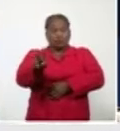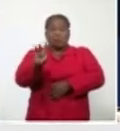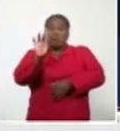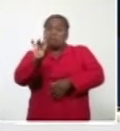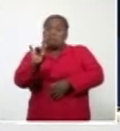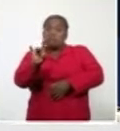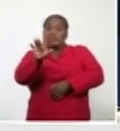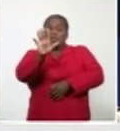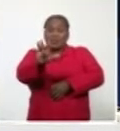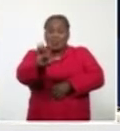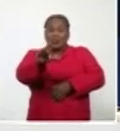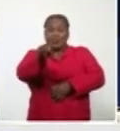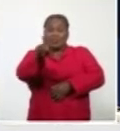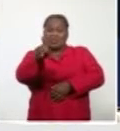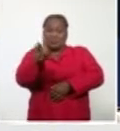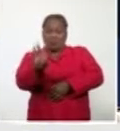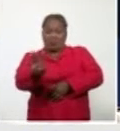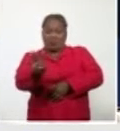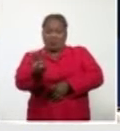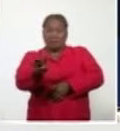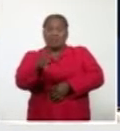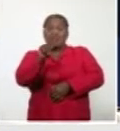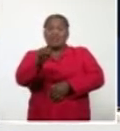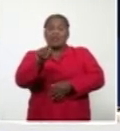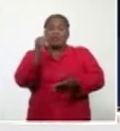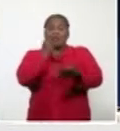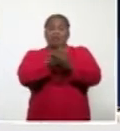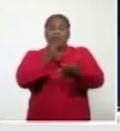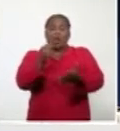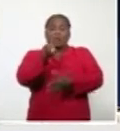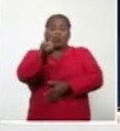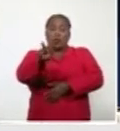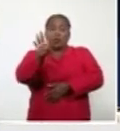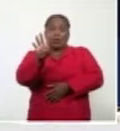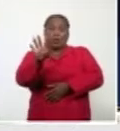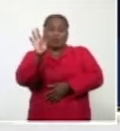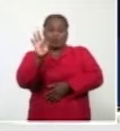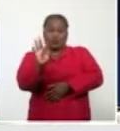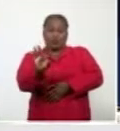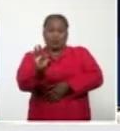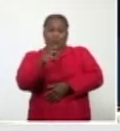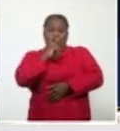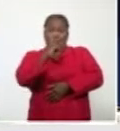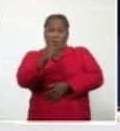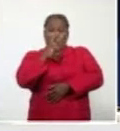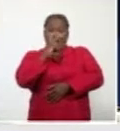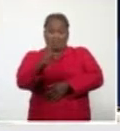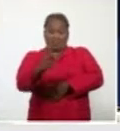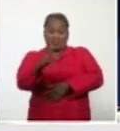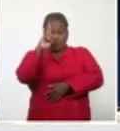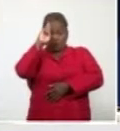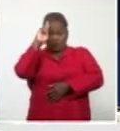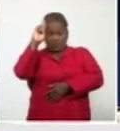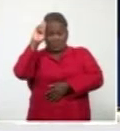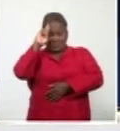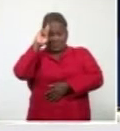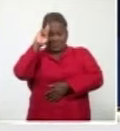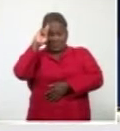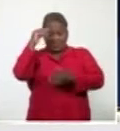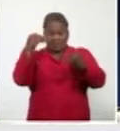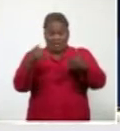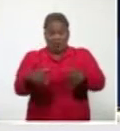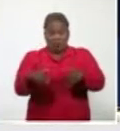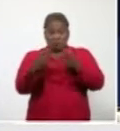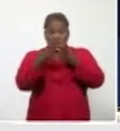817 patients admitted to the hospitals, the lowest figure we have had in recent days. In